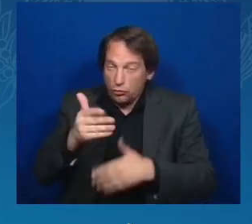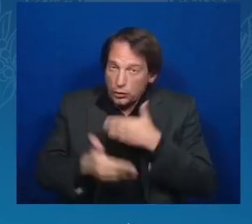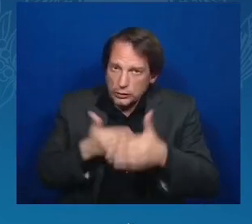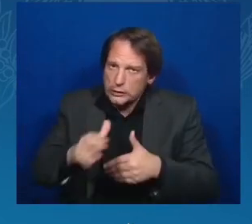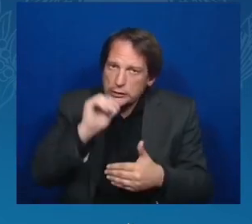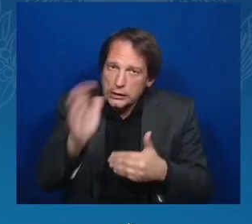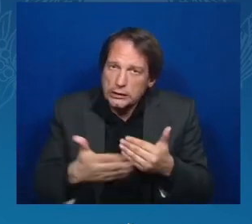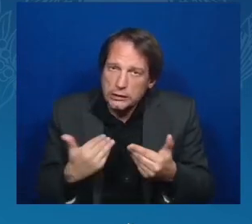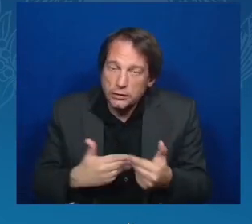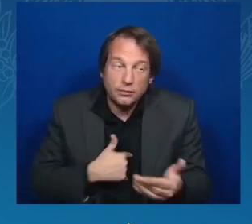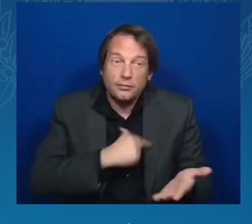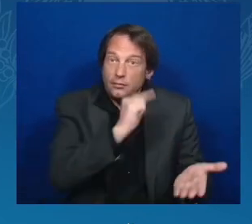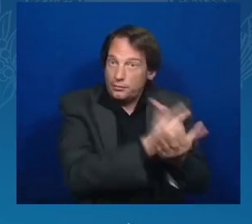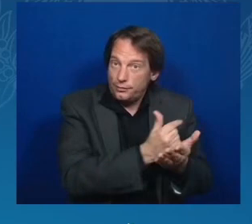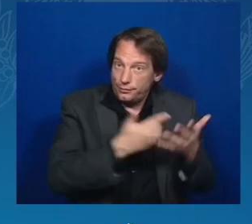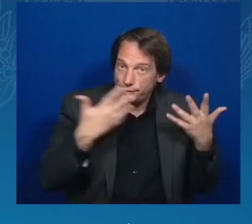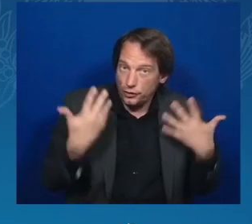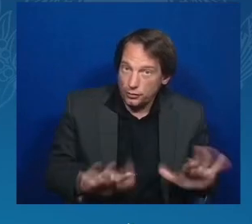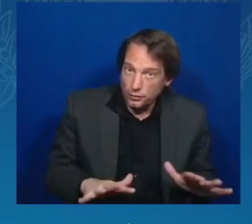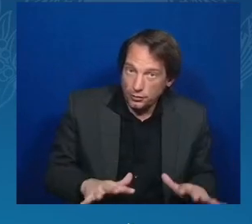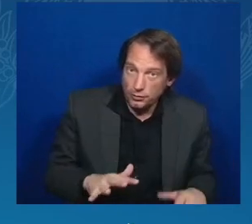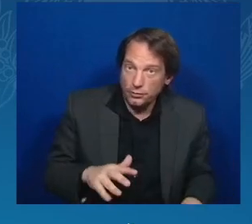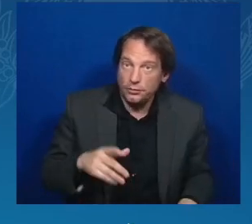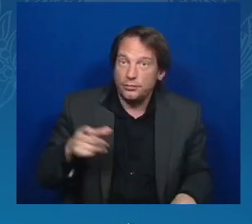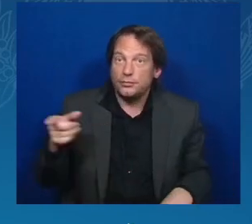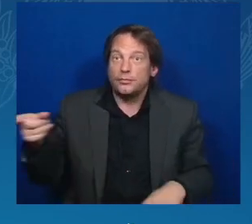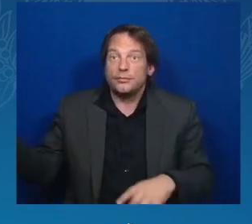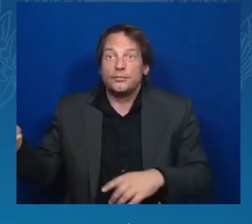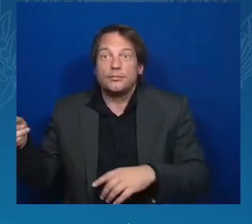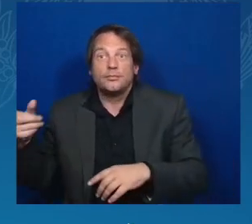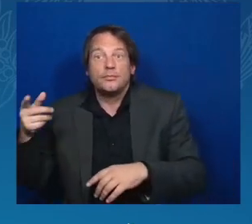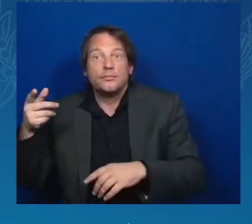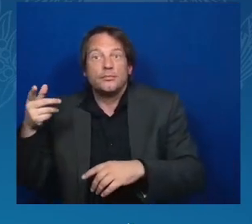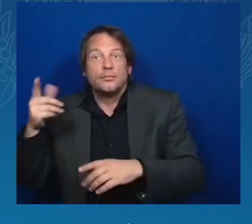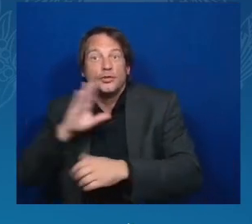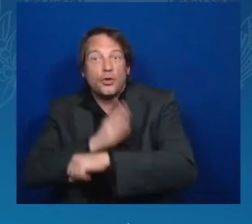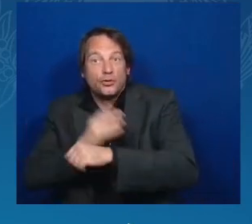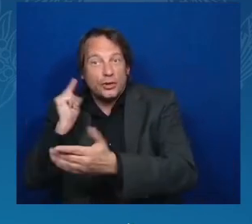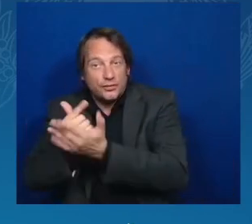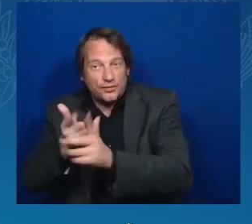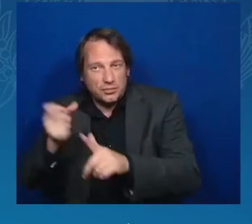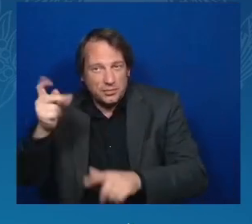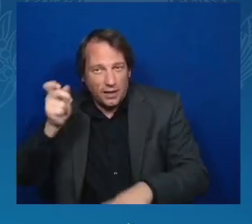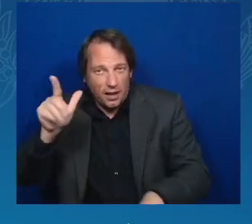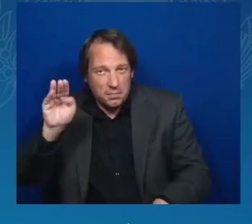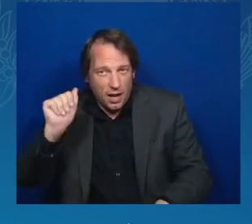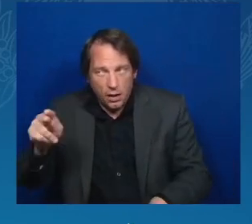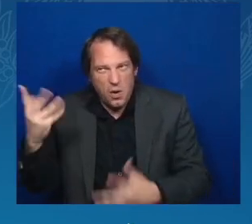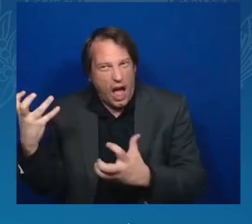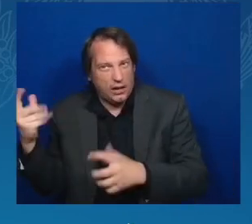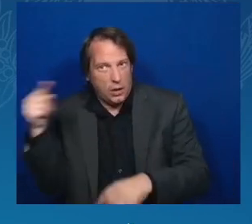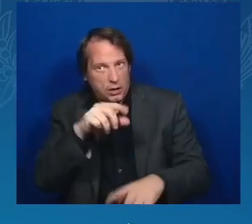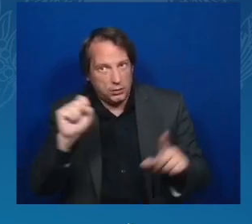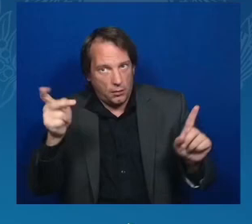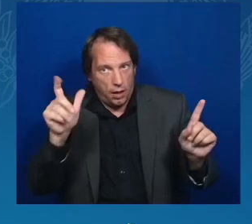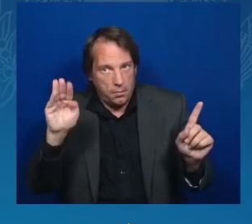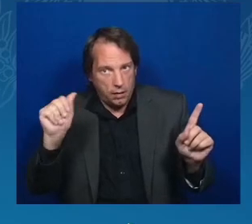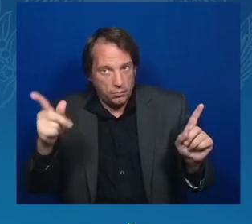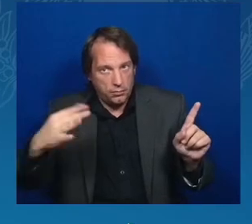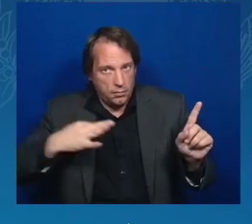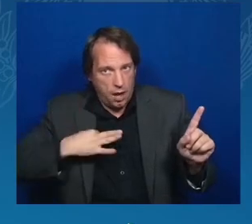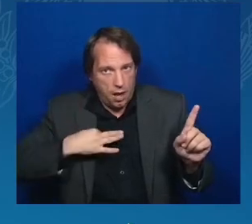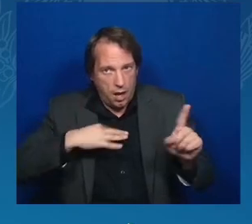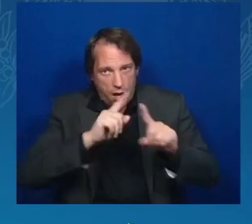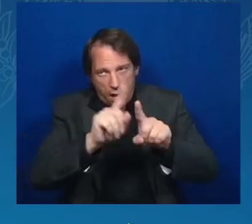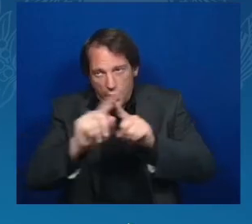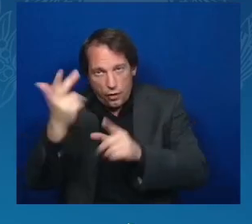to 13 schools. She got all accepted to all 13, but Spelman was her last choice. Spelman was her